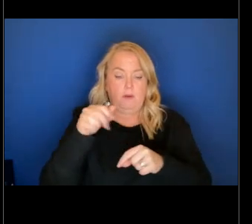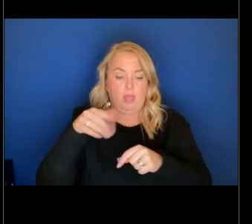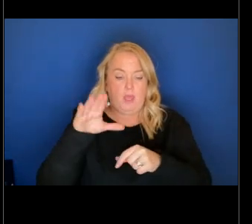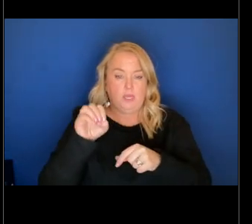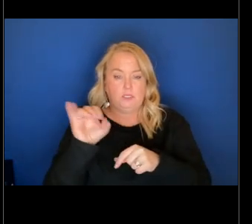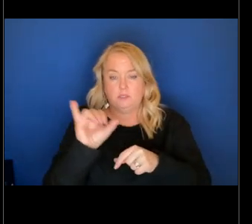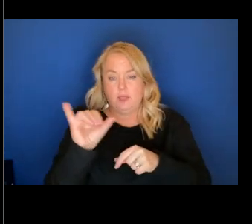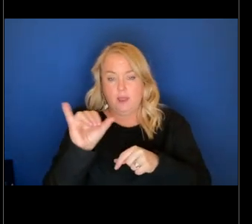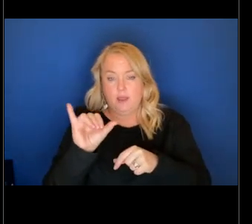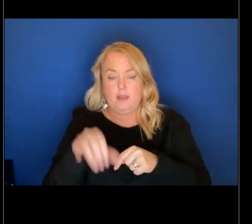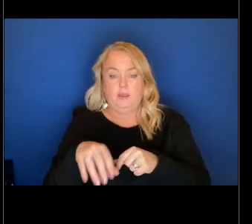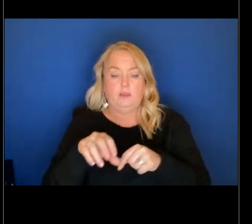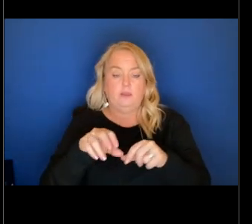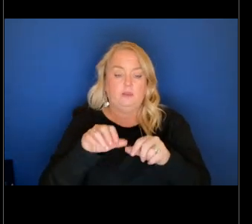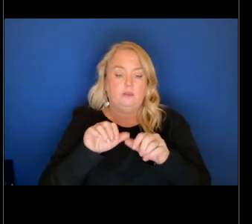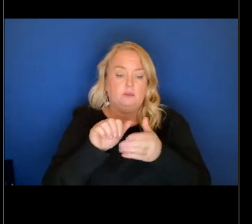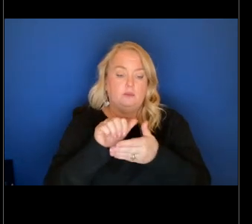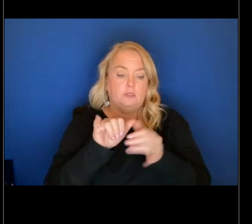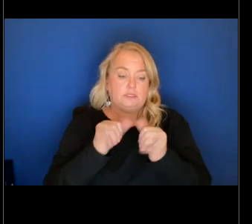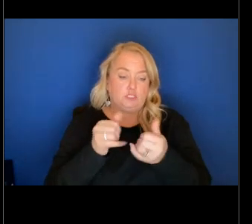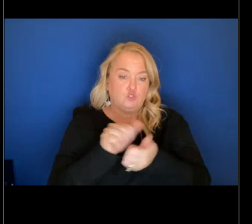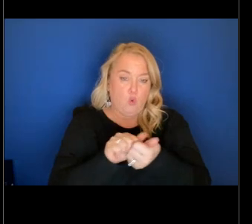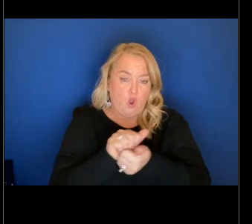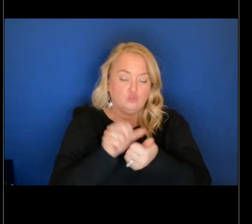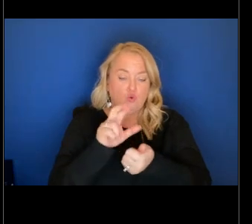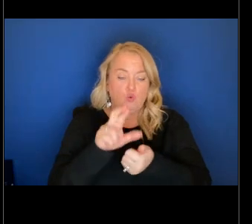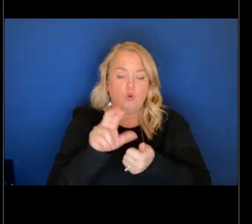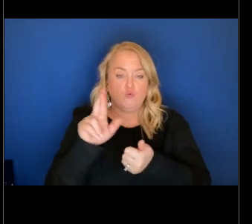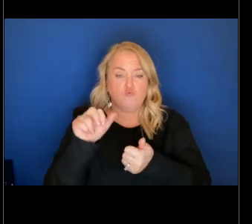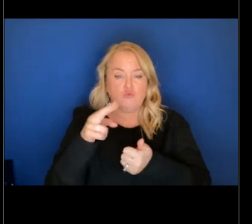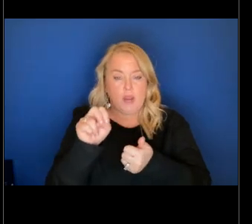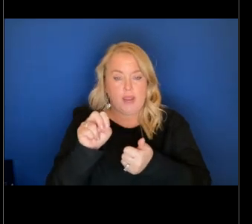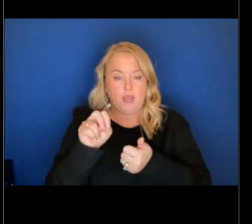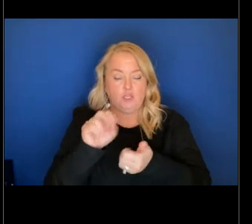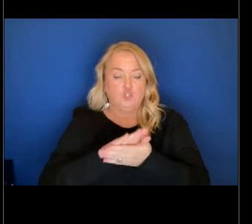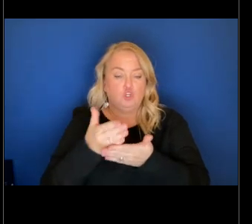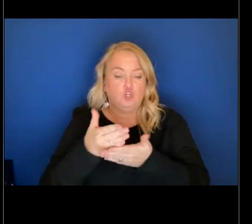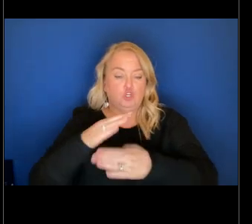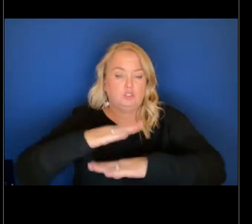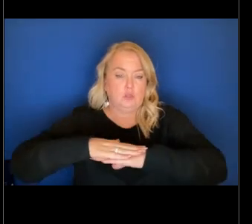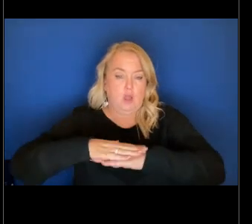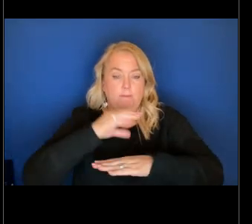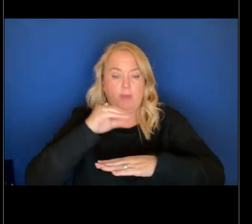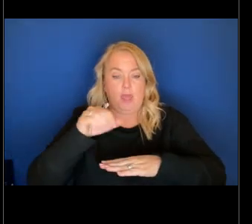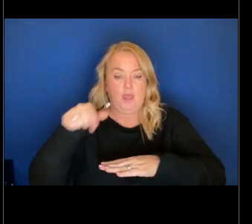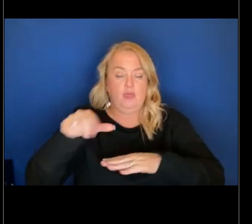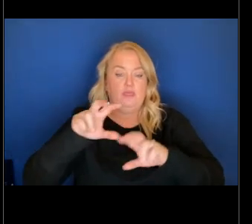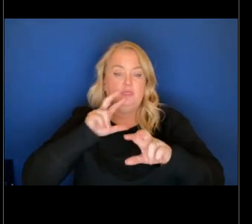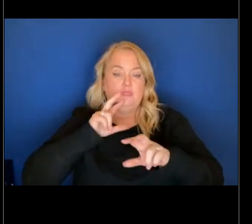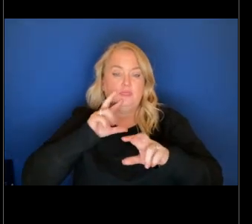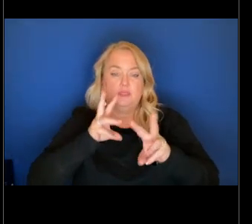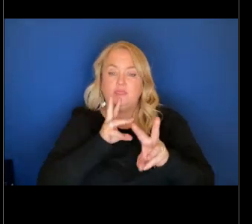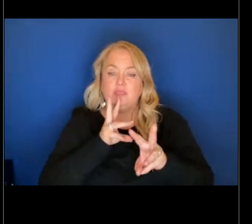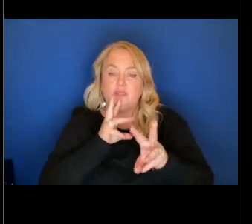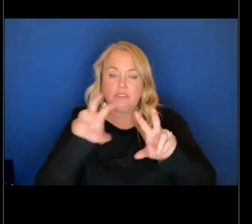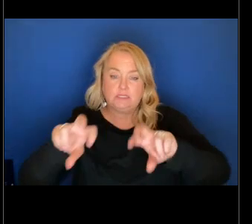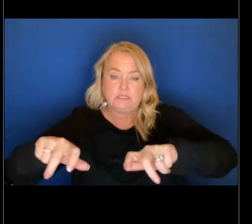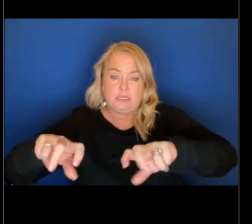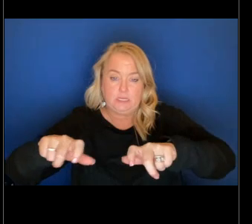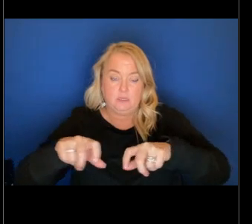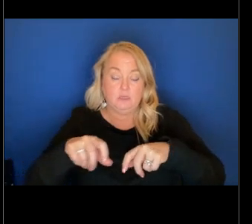a dishwasher or a range or cooktop and a sink. So within that area, at least